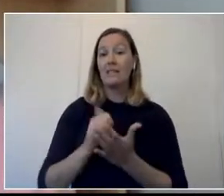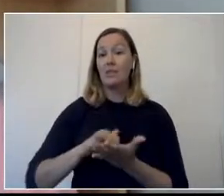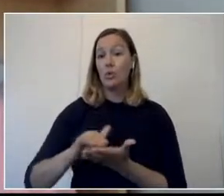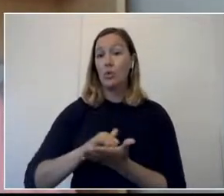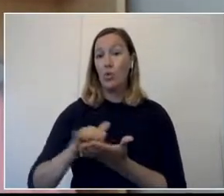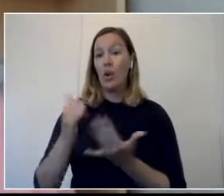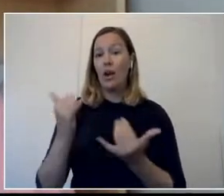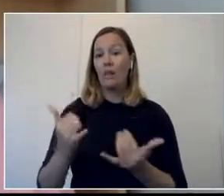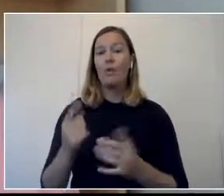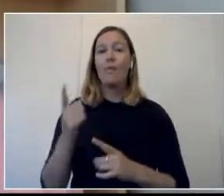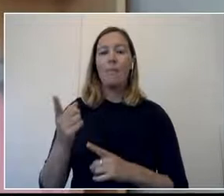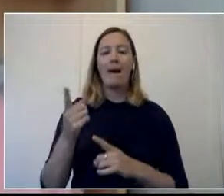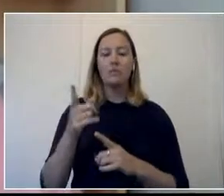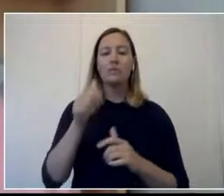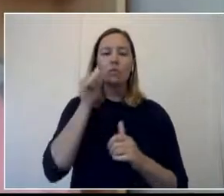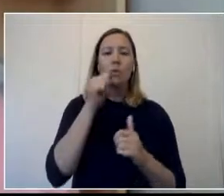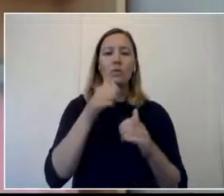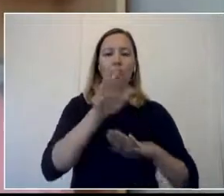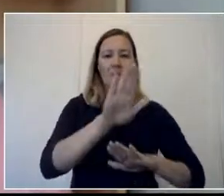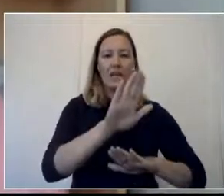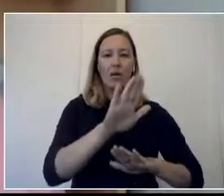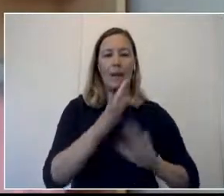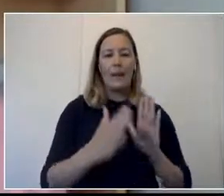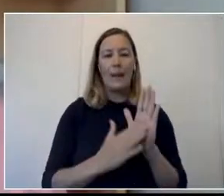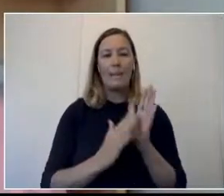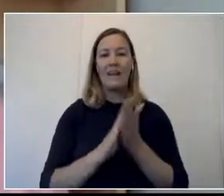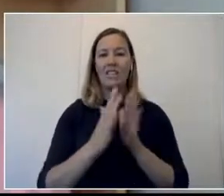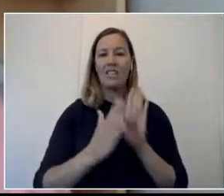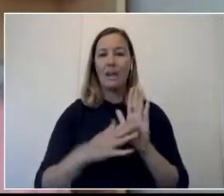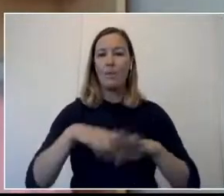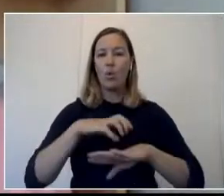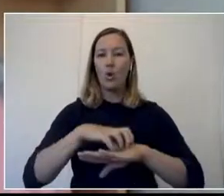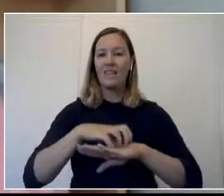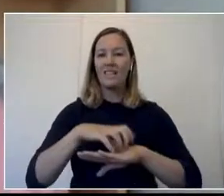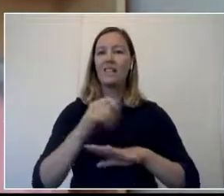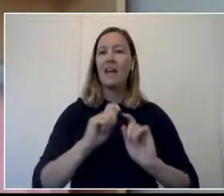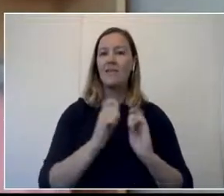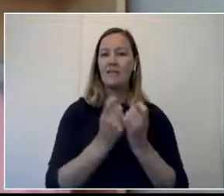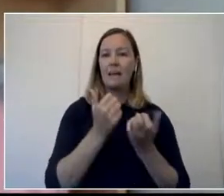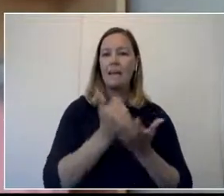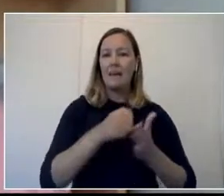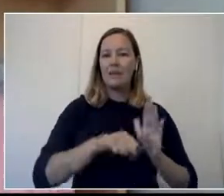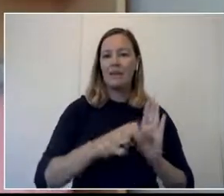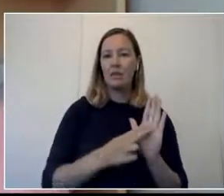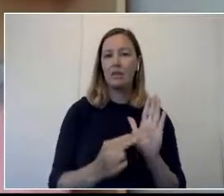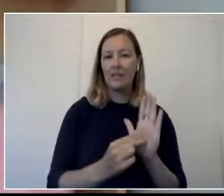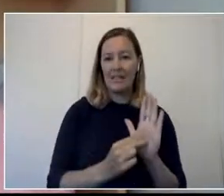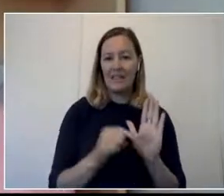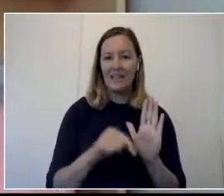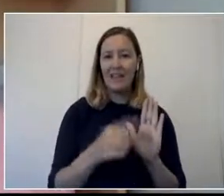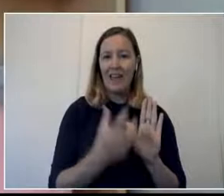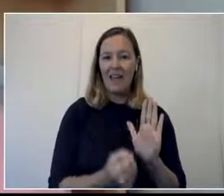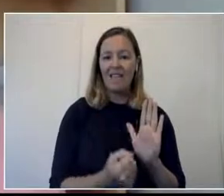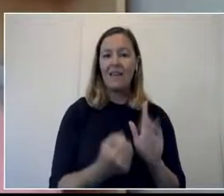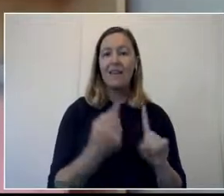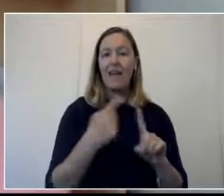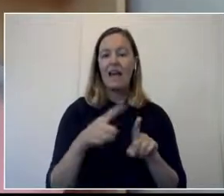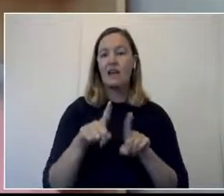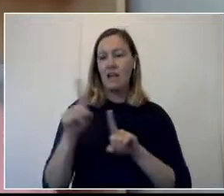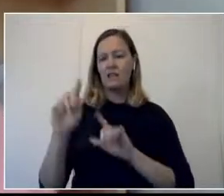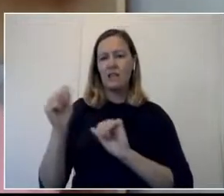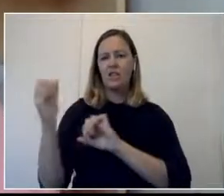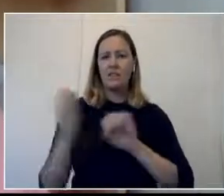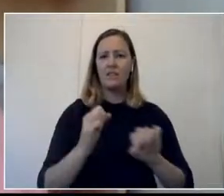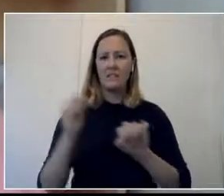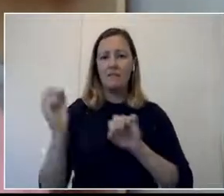to Aotearoa. MHM also have a small team based here in Aotearoa and has frequented our shores many